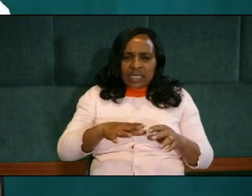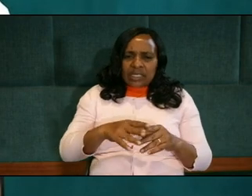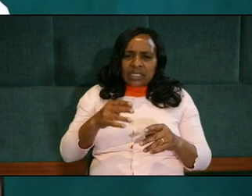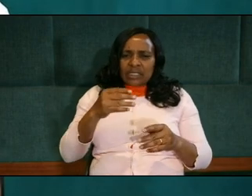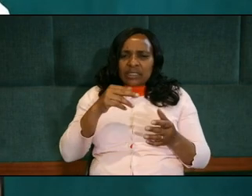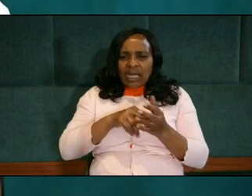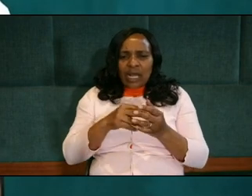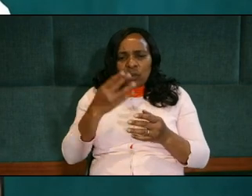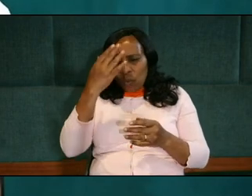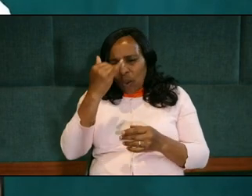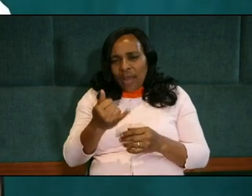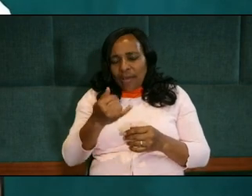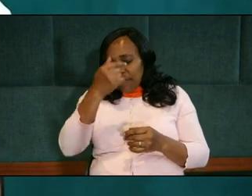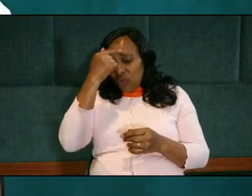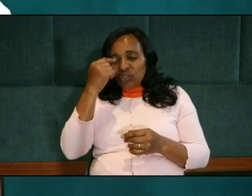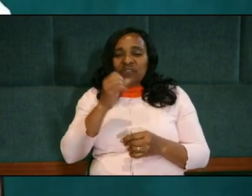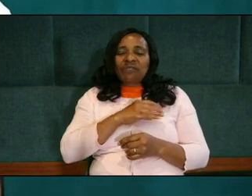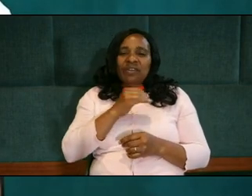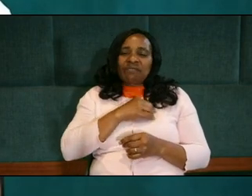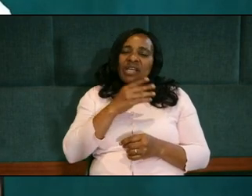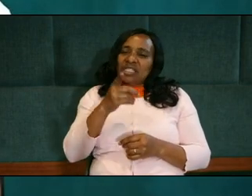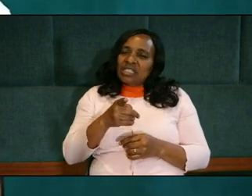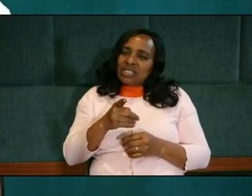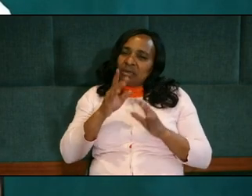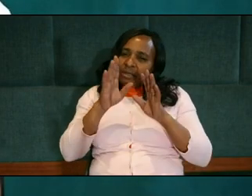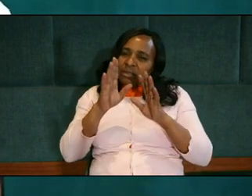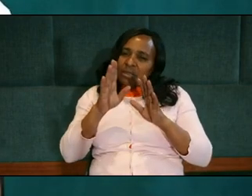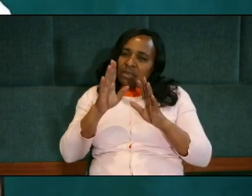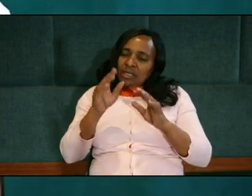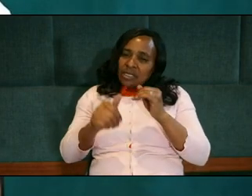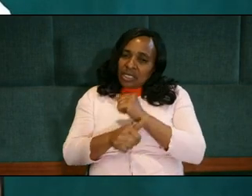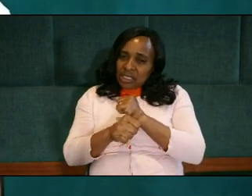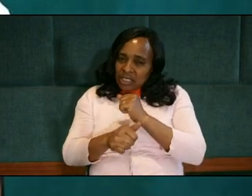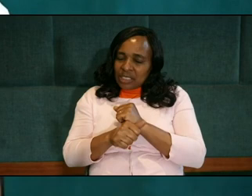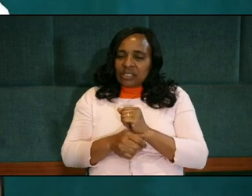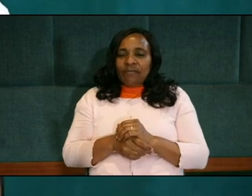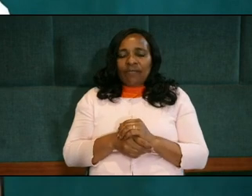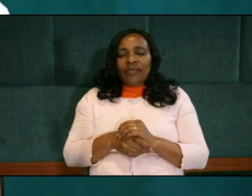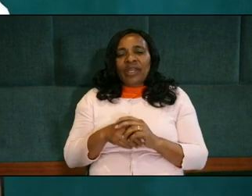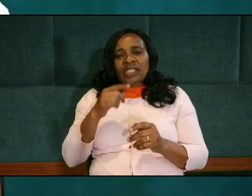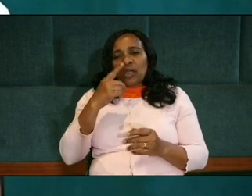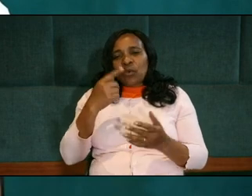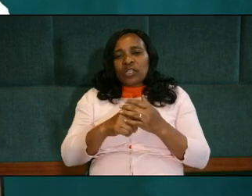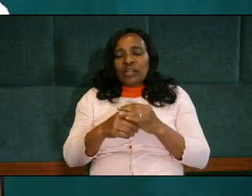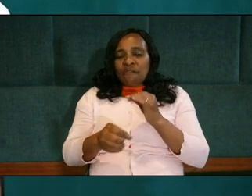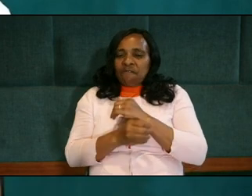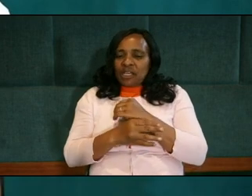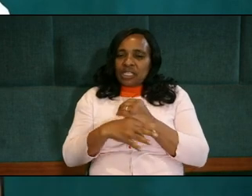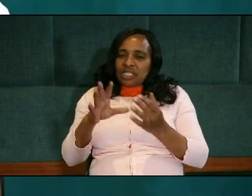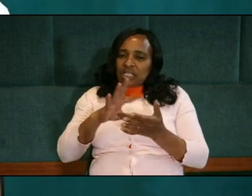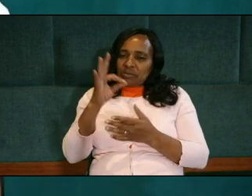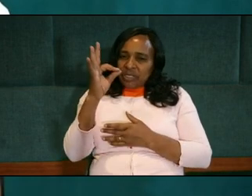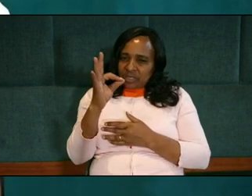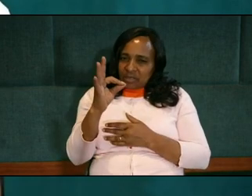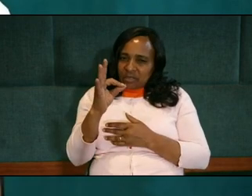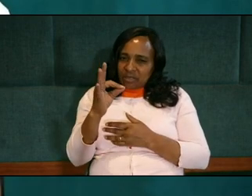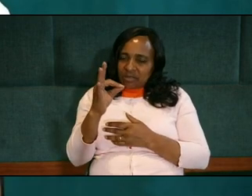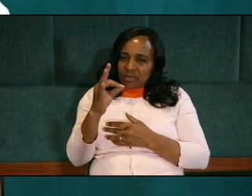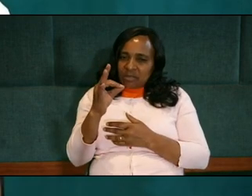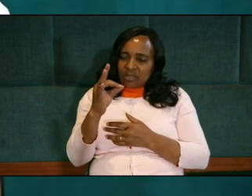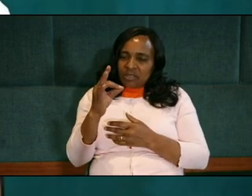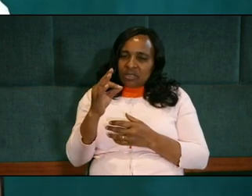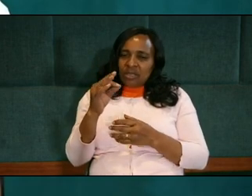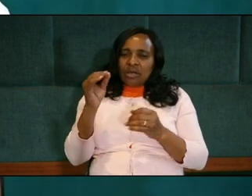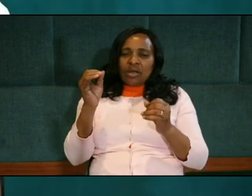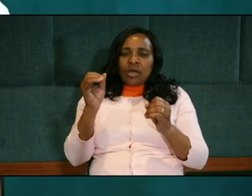running. That's because fear is contagious. And we are also told that fear is a spirit. We've not been given the spirit of